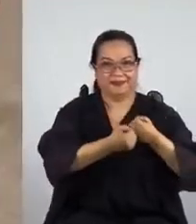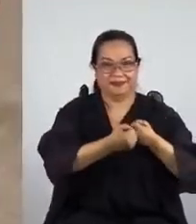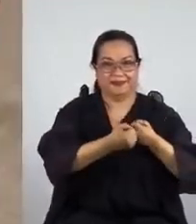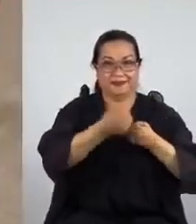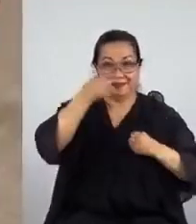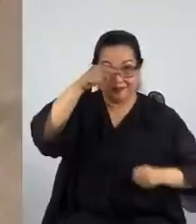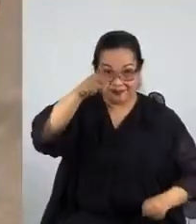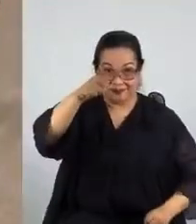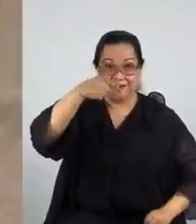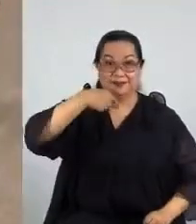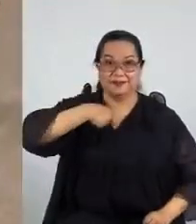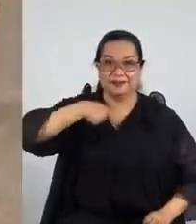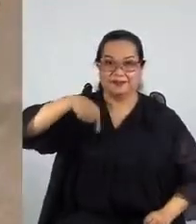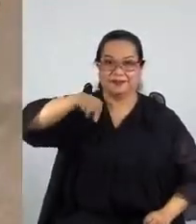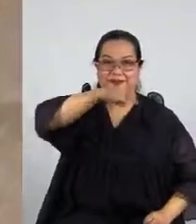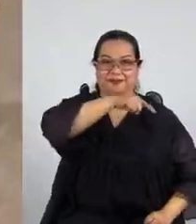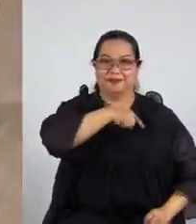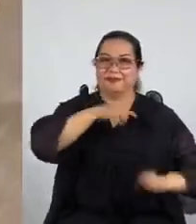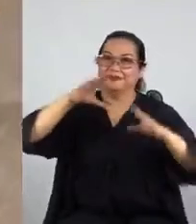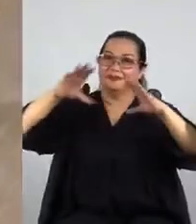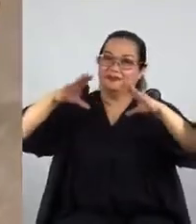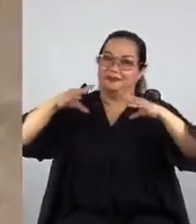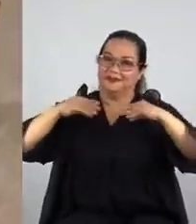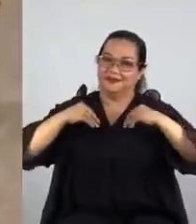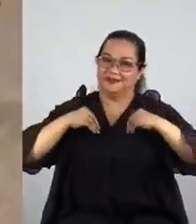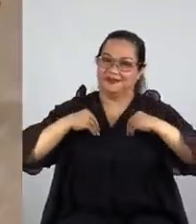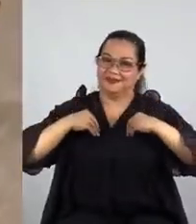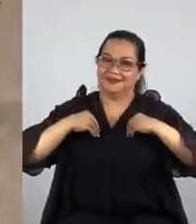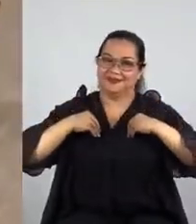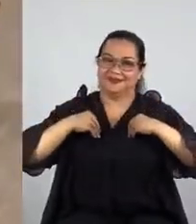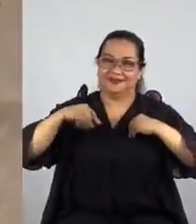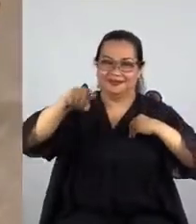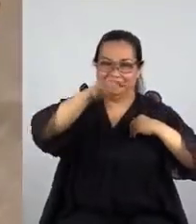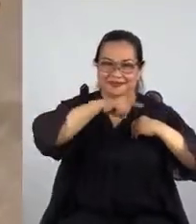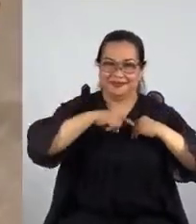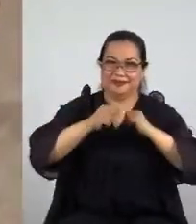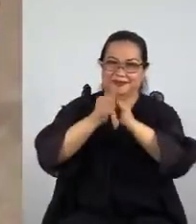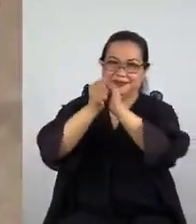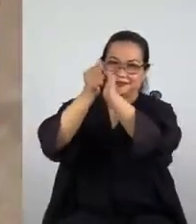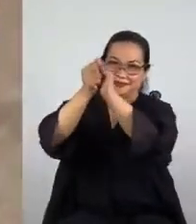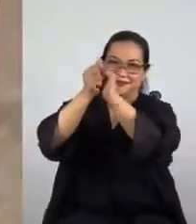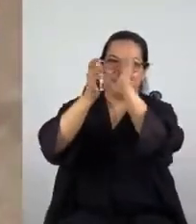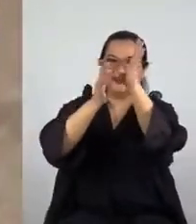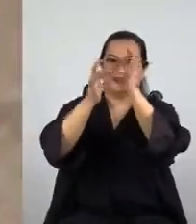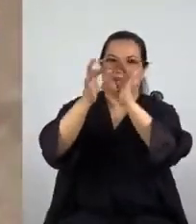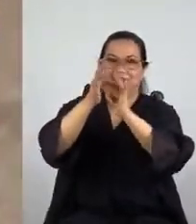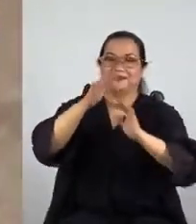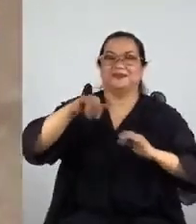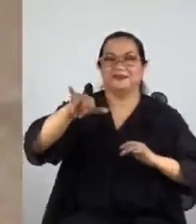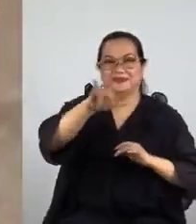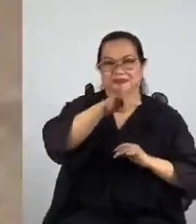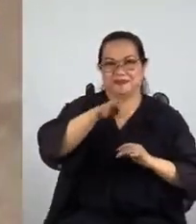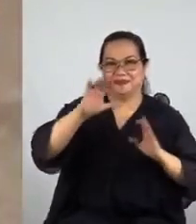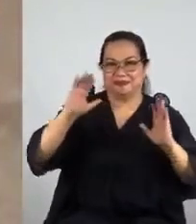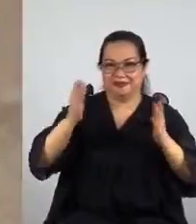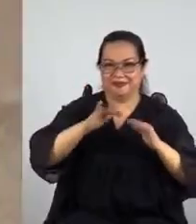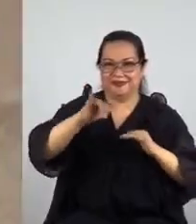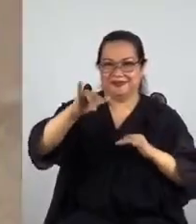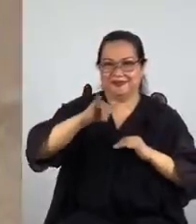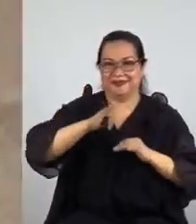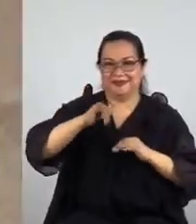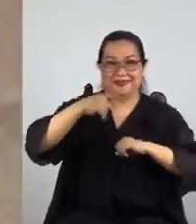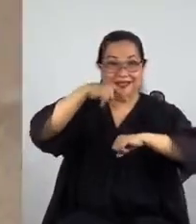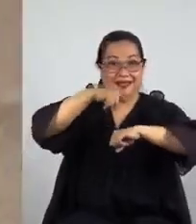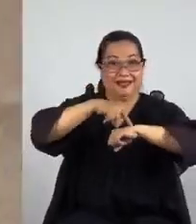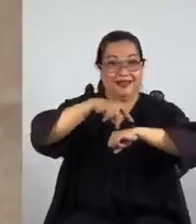We have our inheritance. We will be with Jesus. We will be like him. There will be a